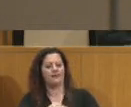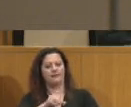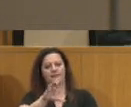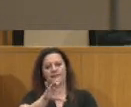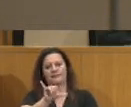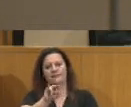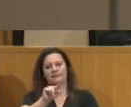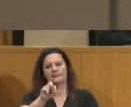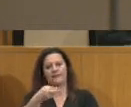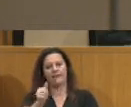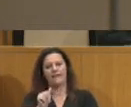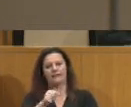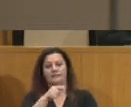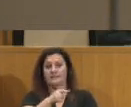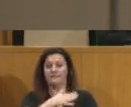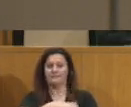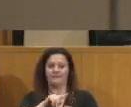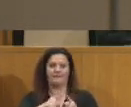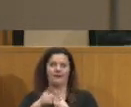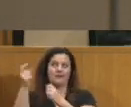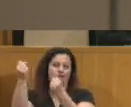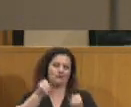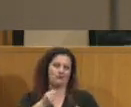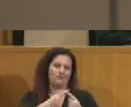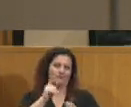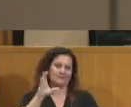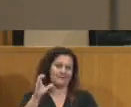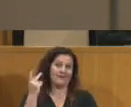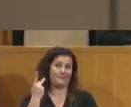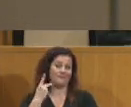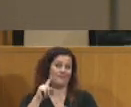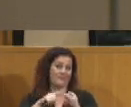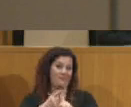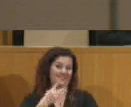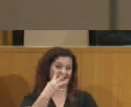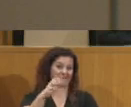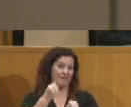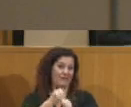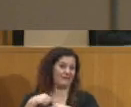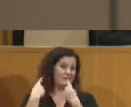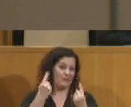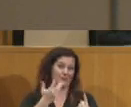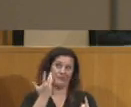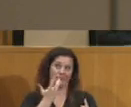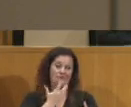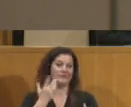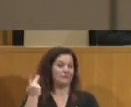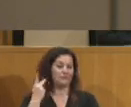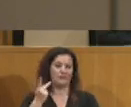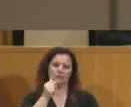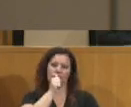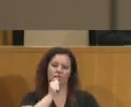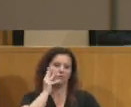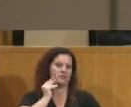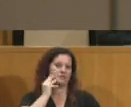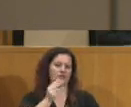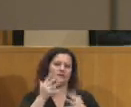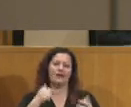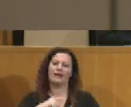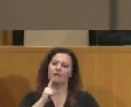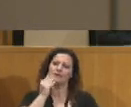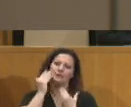you. You're welcome. Yeah. I'm so blessed and honored to be here tonight. I just want to take the time to thank all of those who've made this